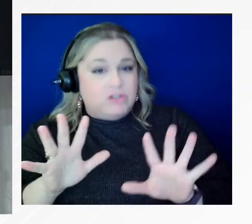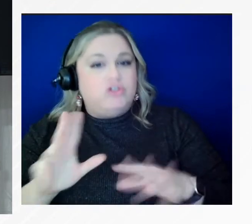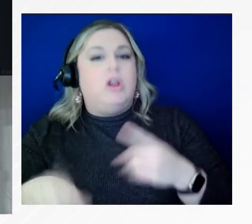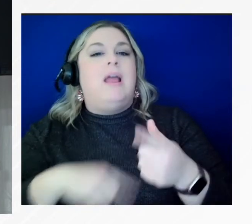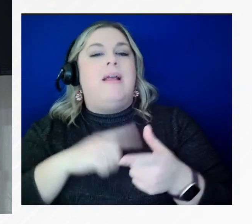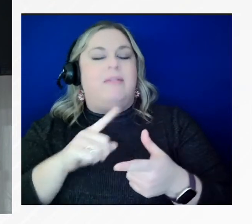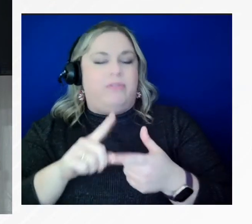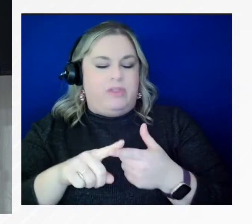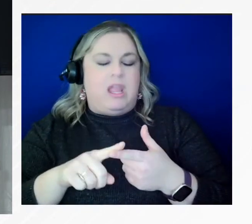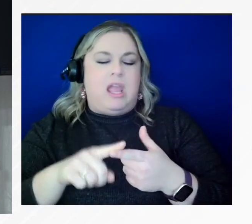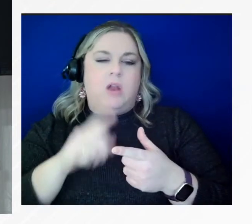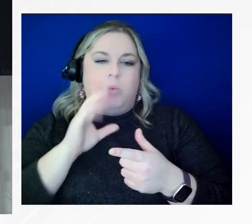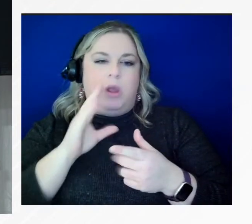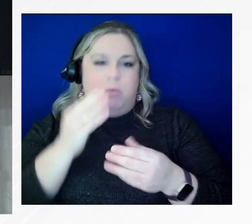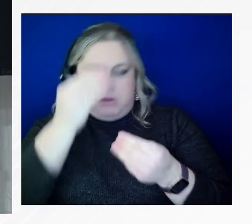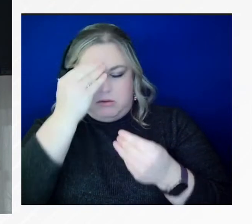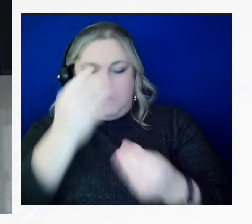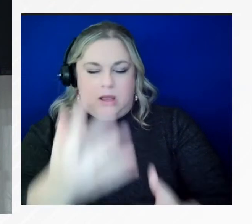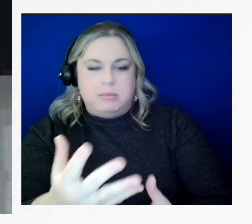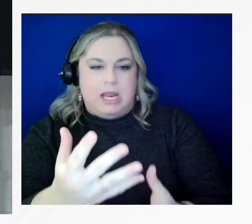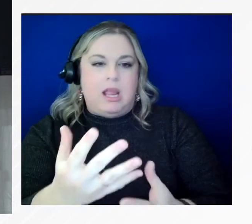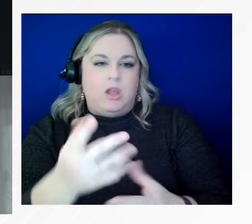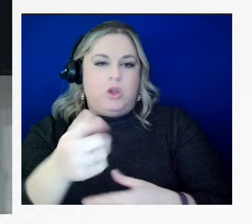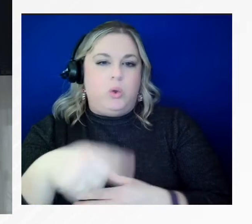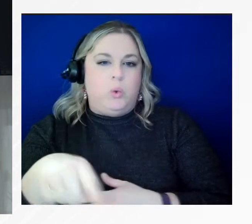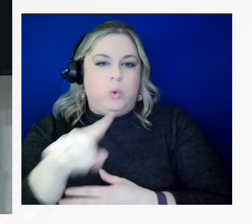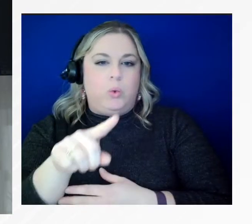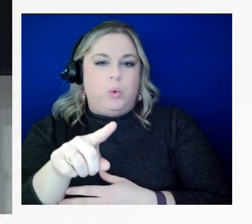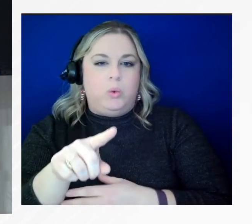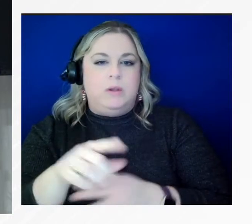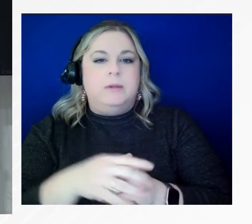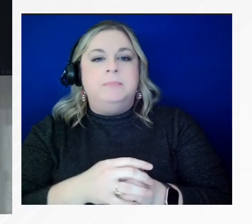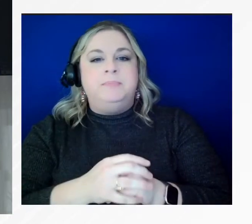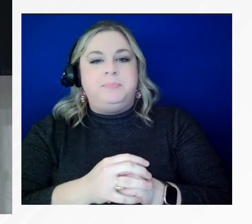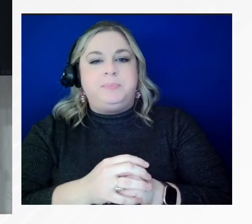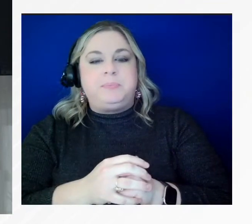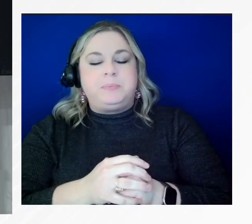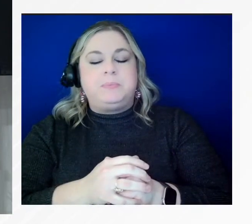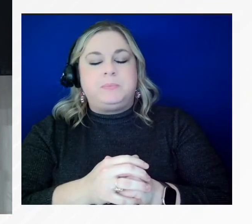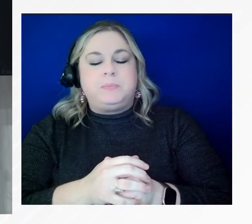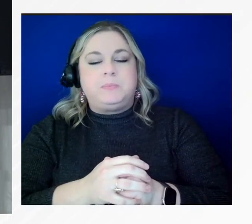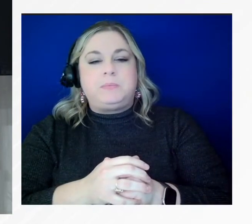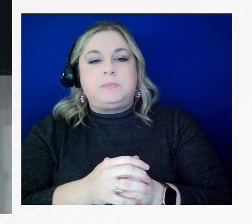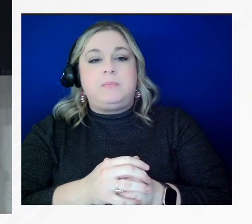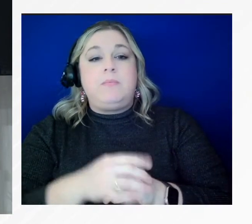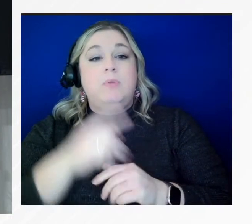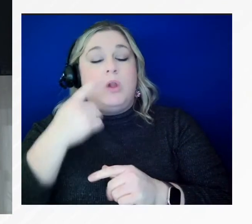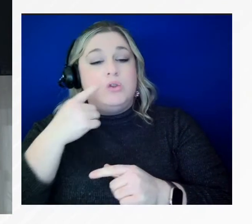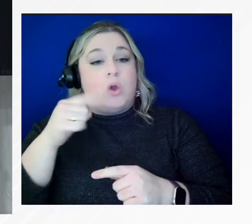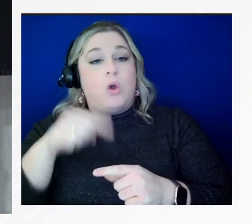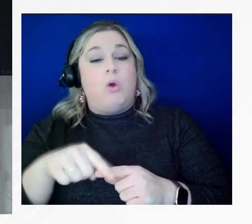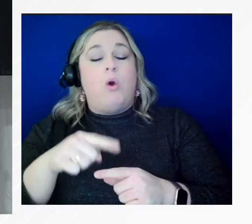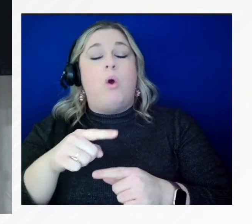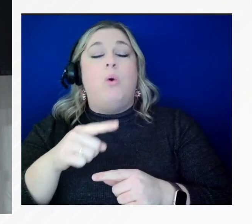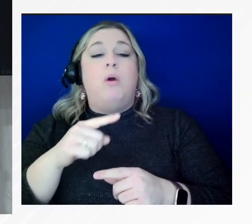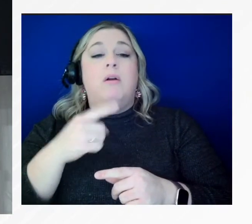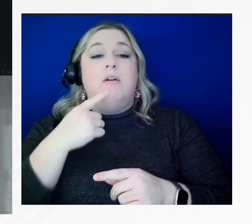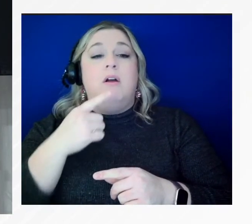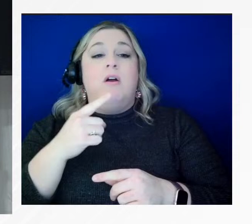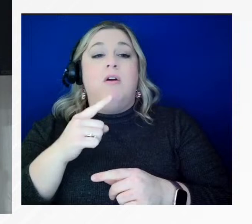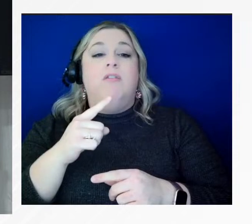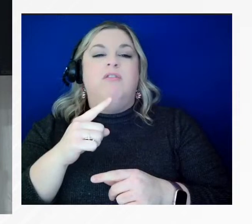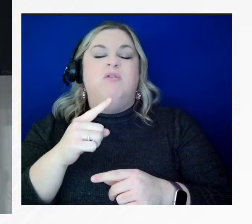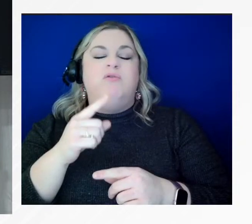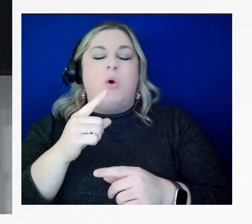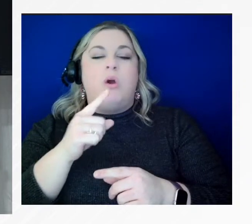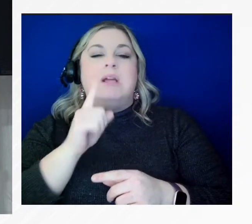teams, damage assessment teams, we will be able to update you on the final numbers. For single-family dwellings, those are standalone